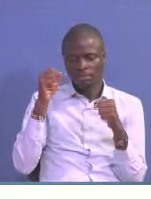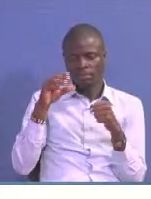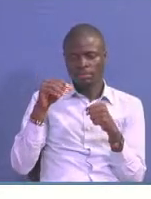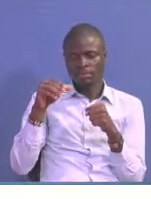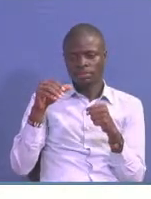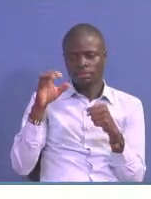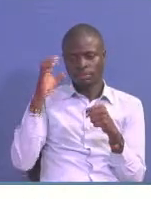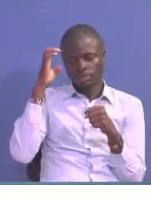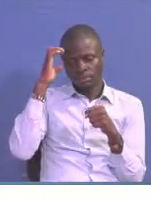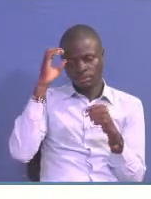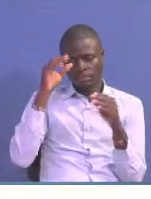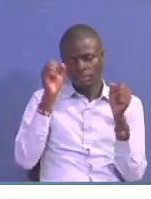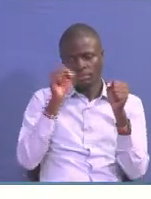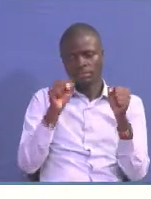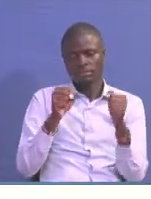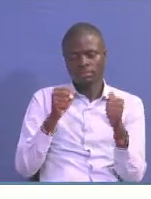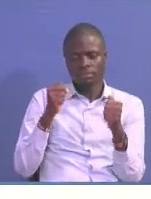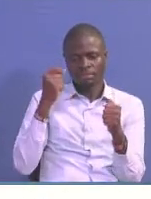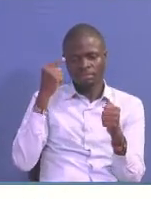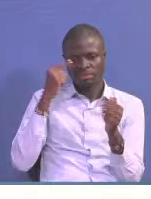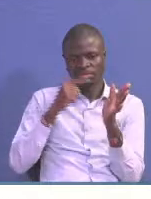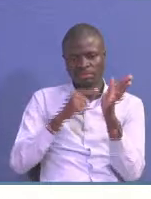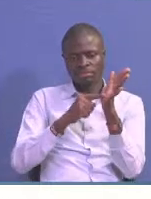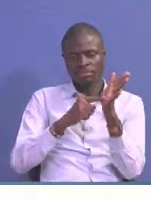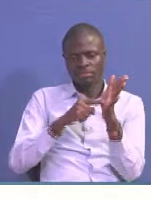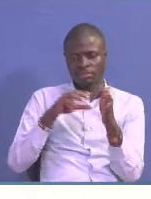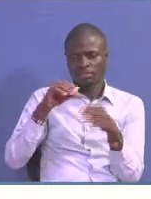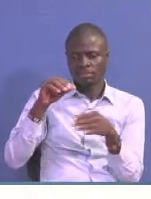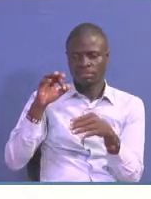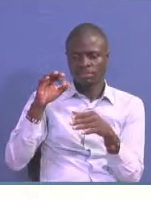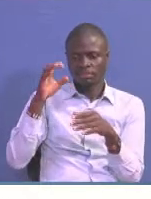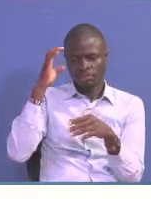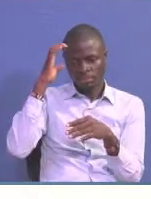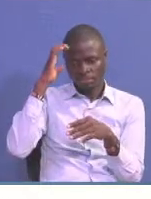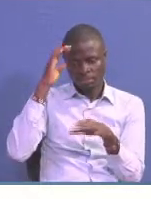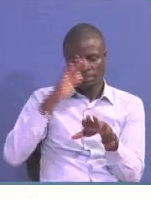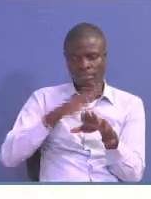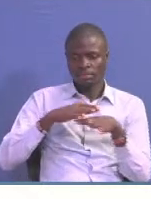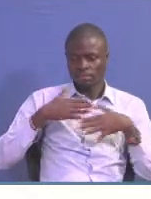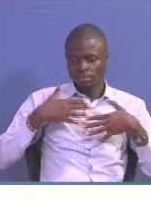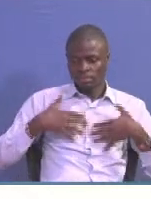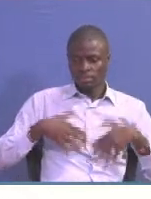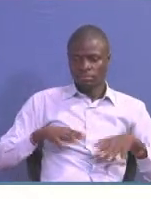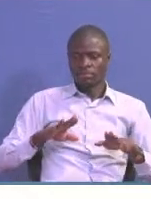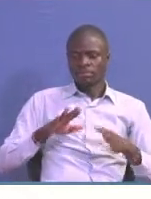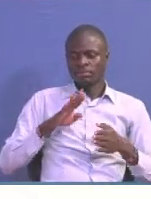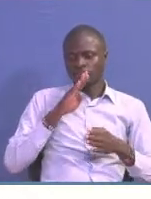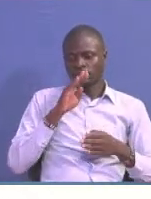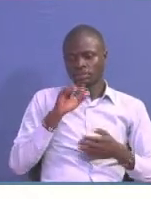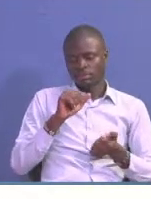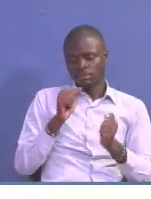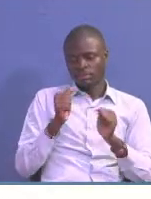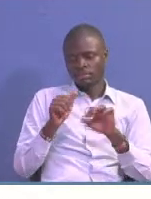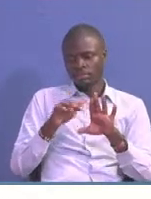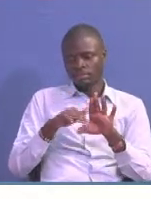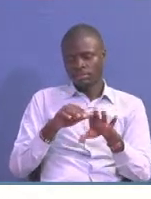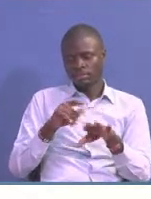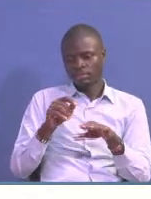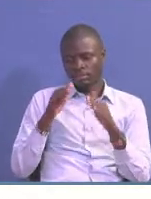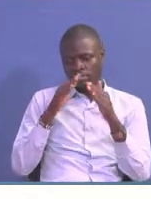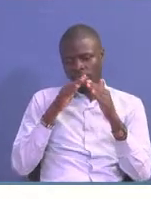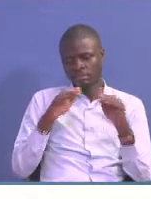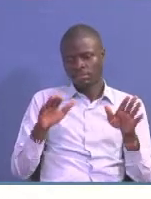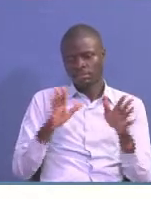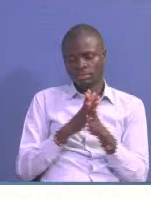the country determines the quality of output in terms of personnel being churned out in the market.